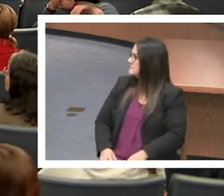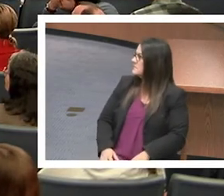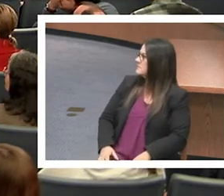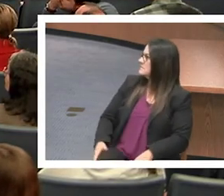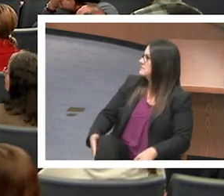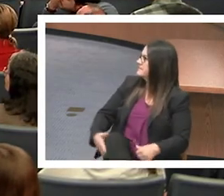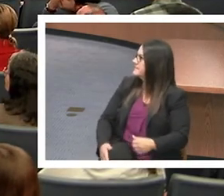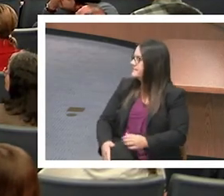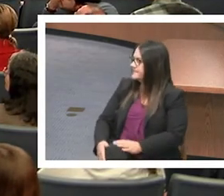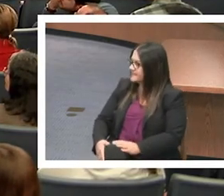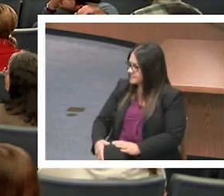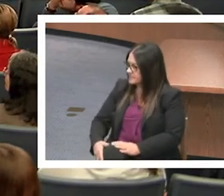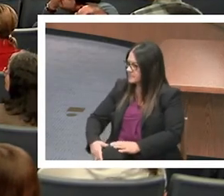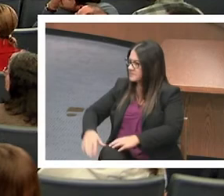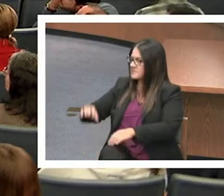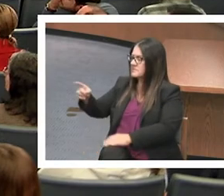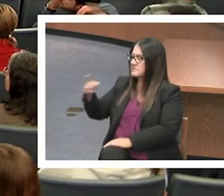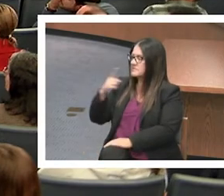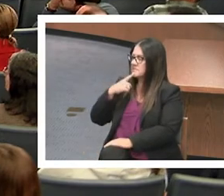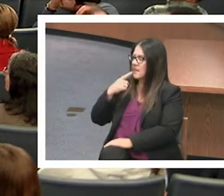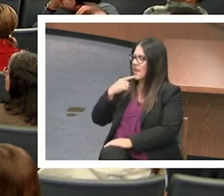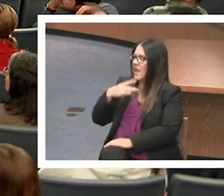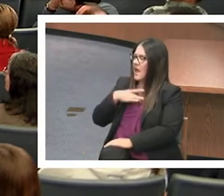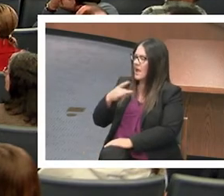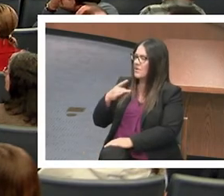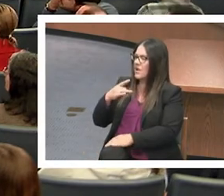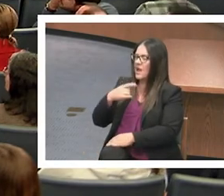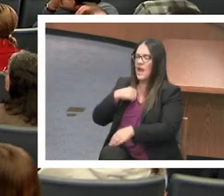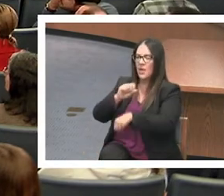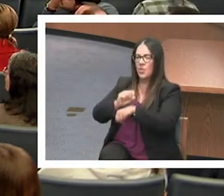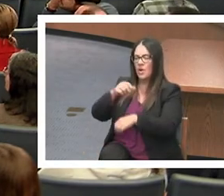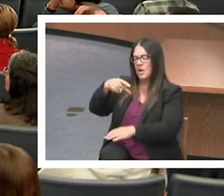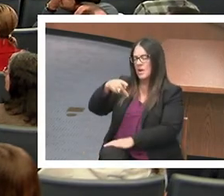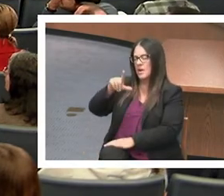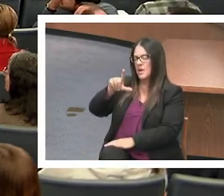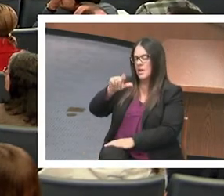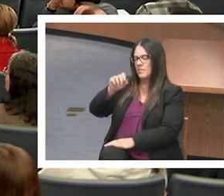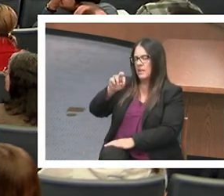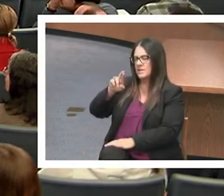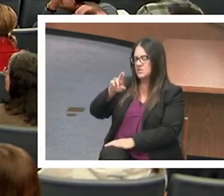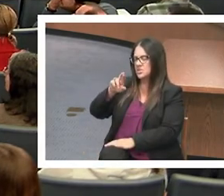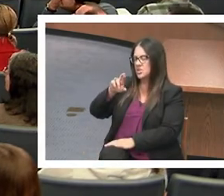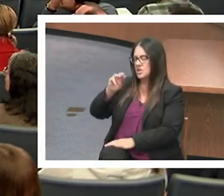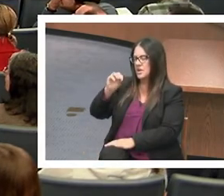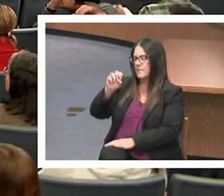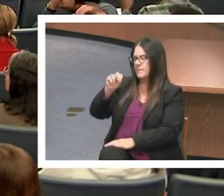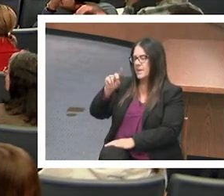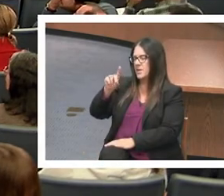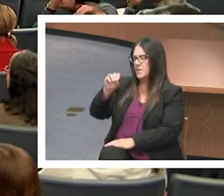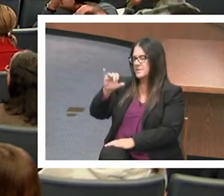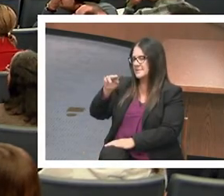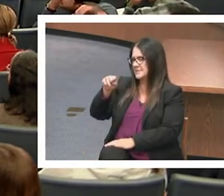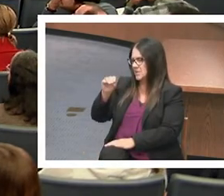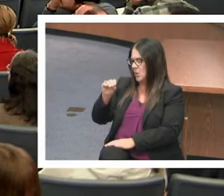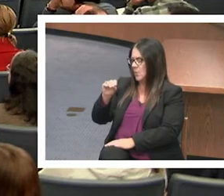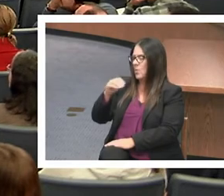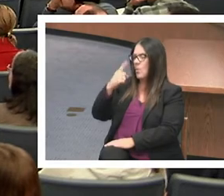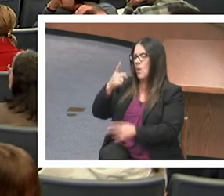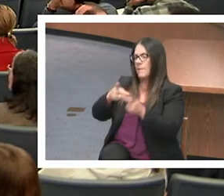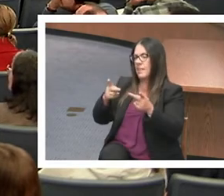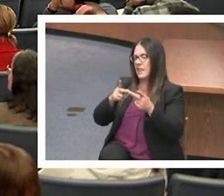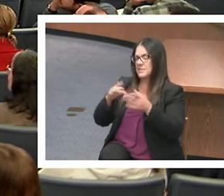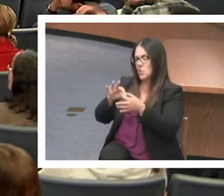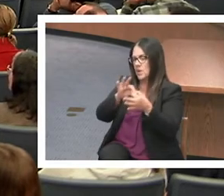I wanted to follow up on that. This is Christiana Darlington with Placer, Mendocino, and Northern Sonoma Air Districts. So one place where coordination is